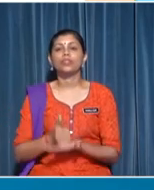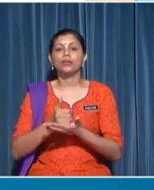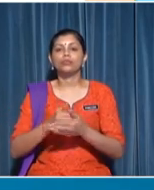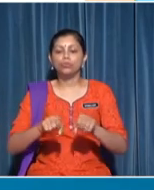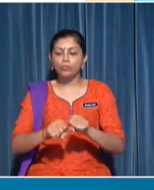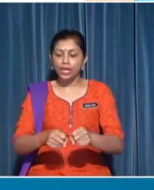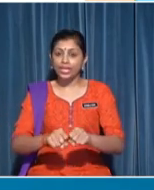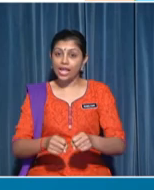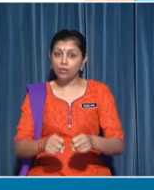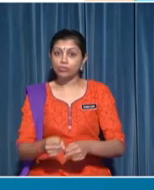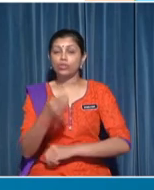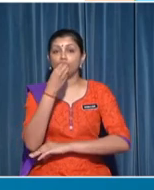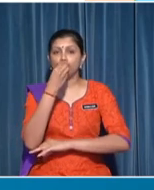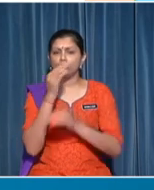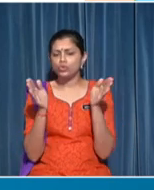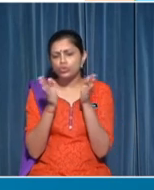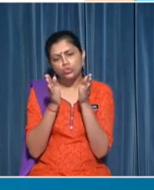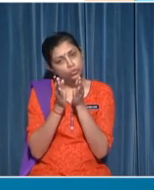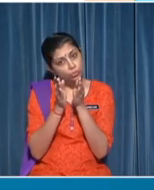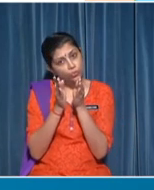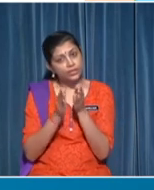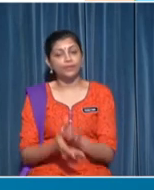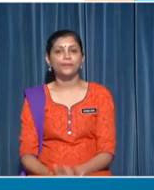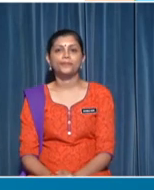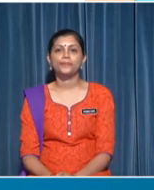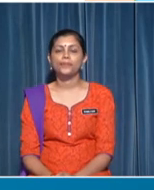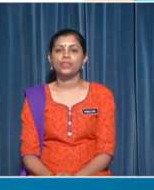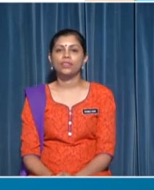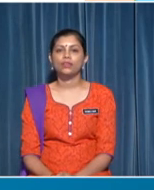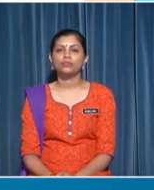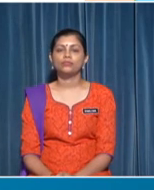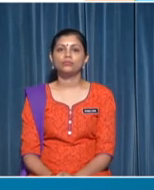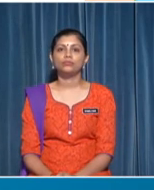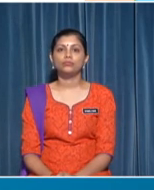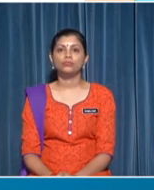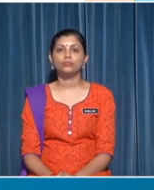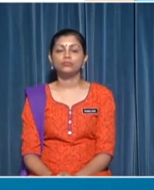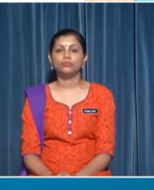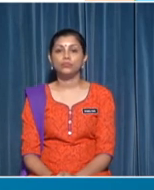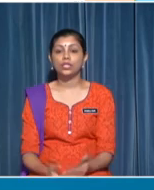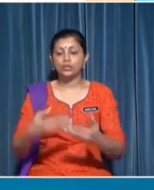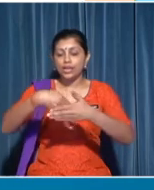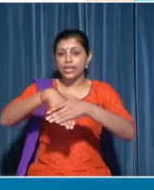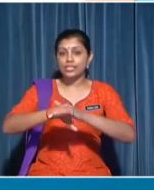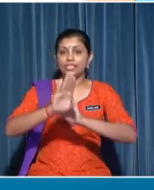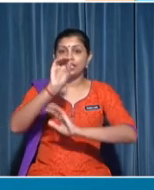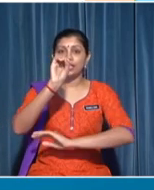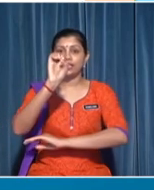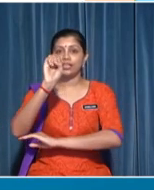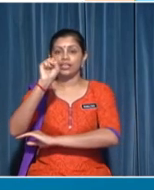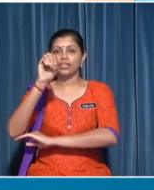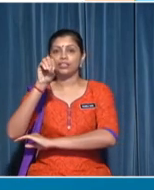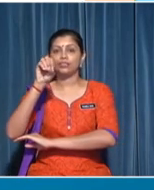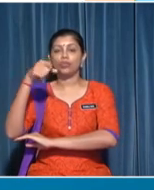food into smaller pieces. Then it gets into the esophagus and into